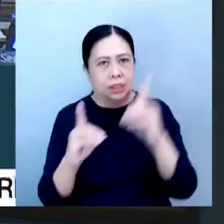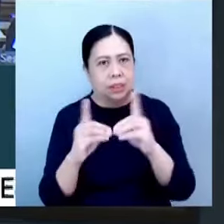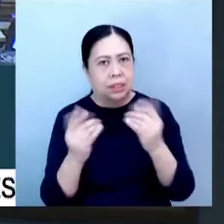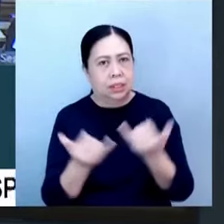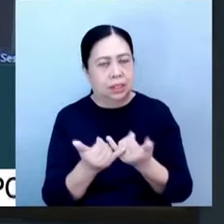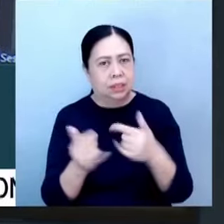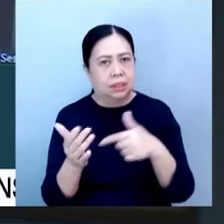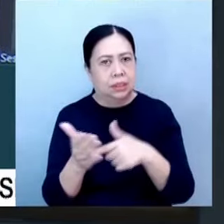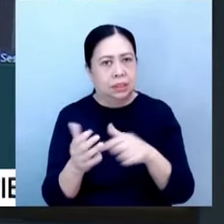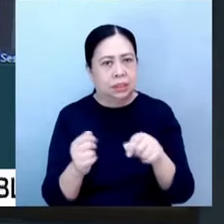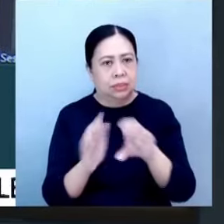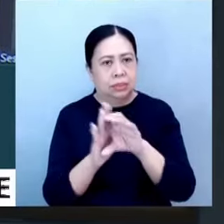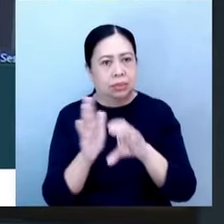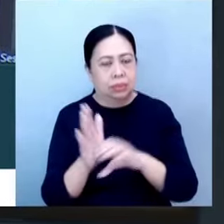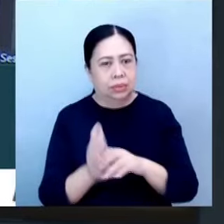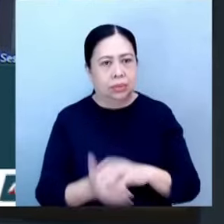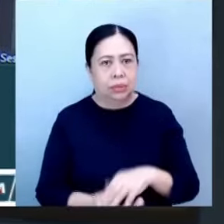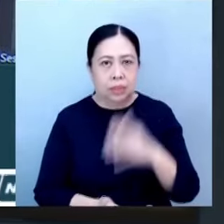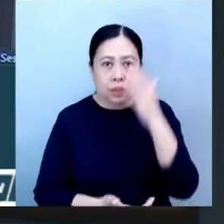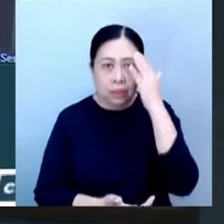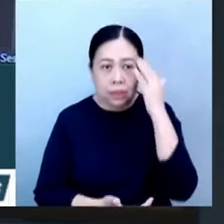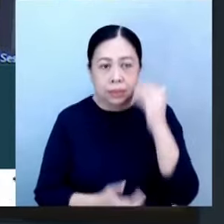the charter. I request the Senate